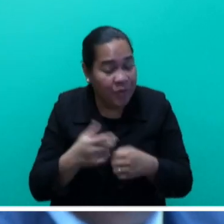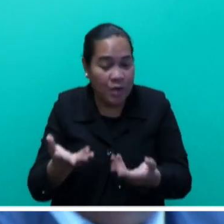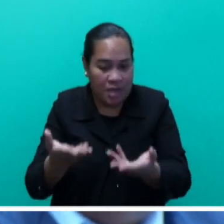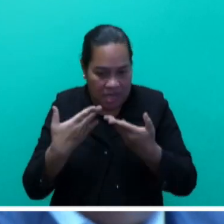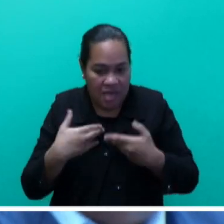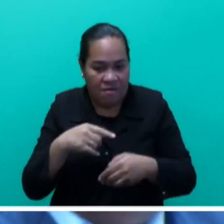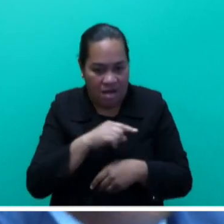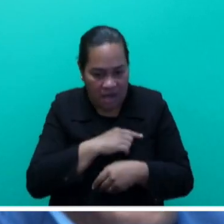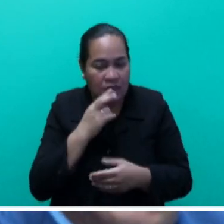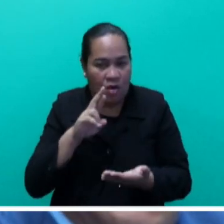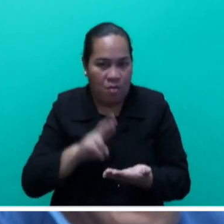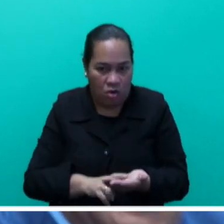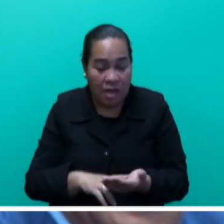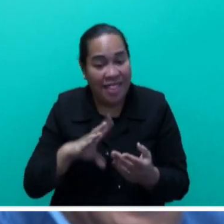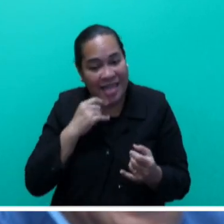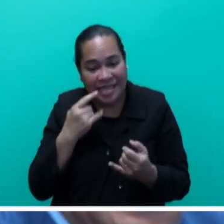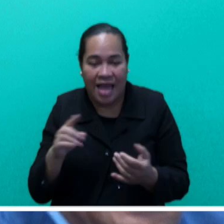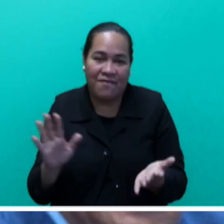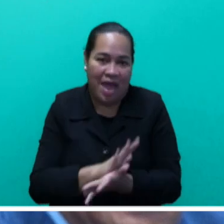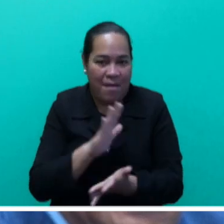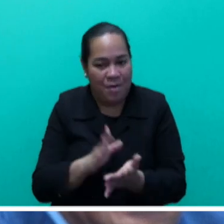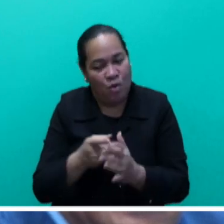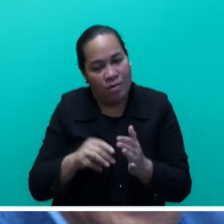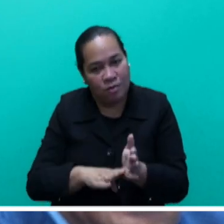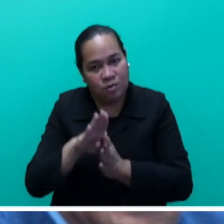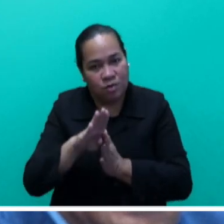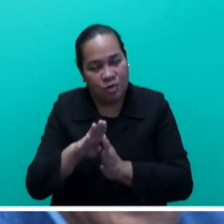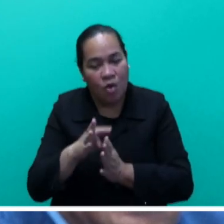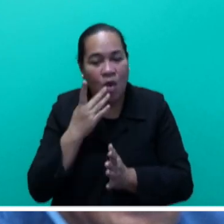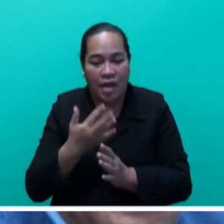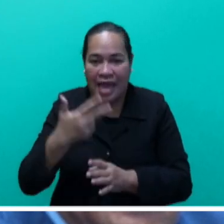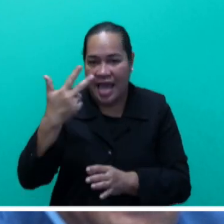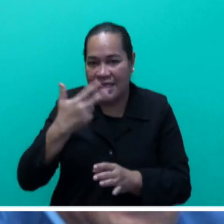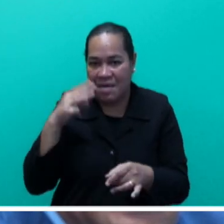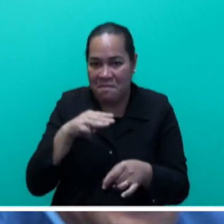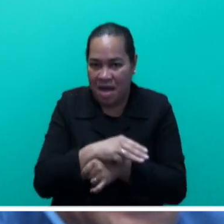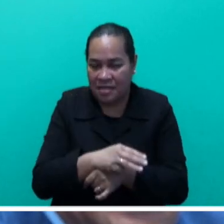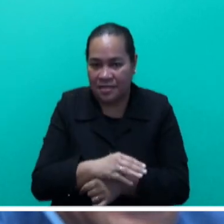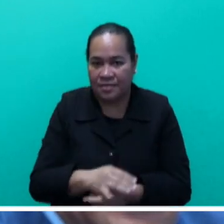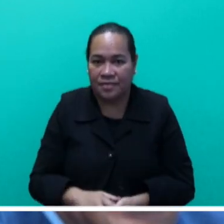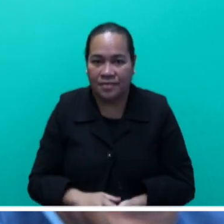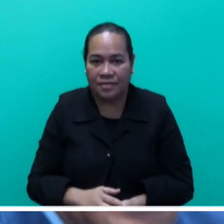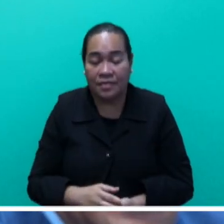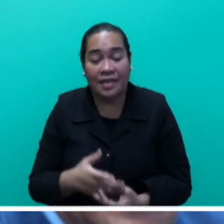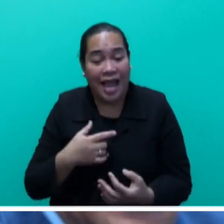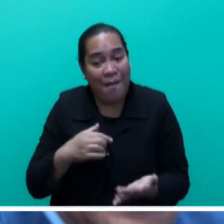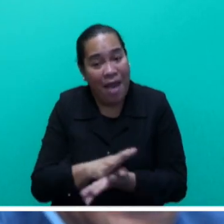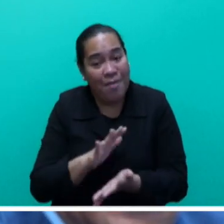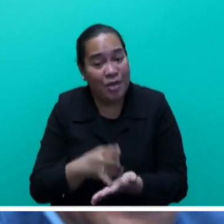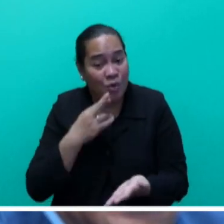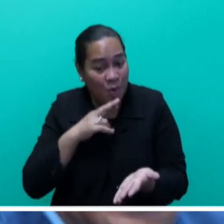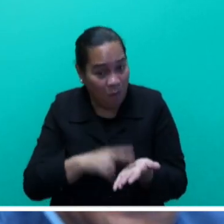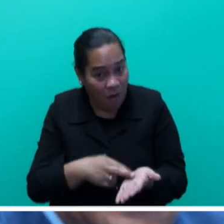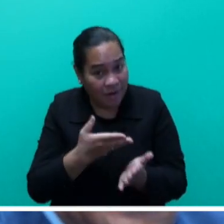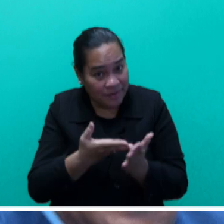sound report. They're very happy with the progress we have made in the last 18 months. And I'm most happy to report, sir, that